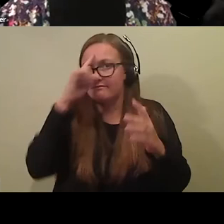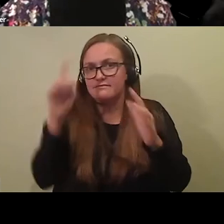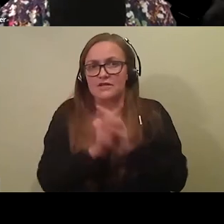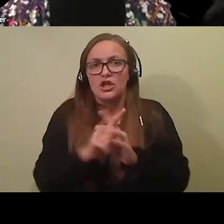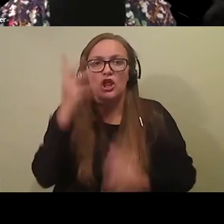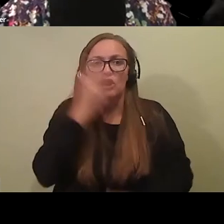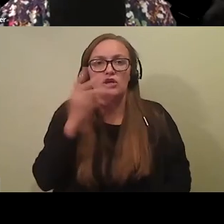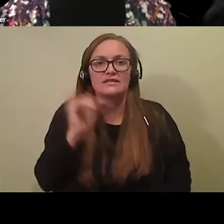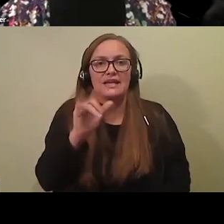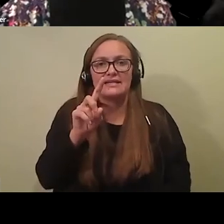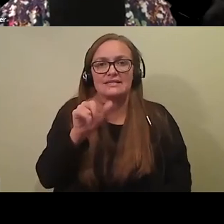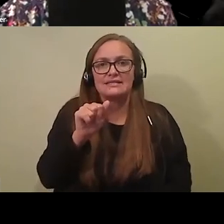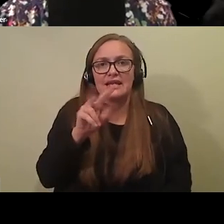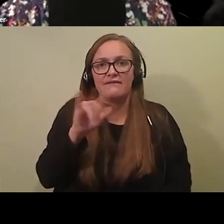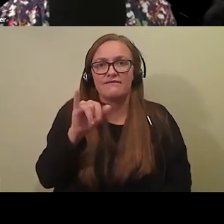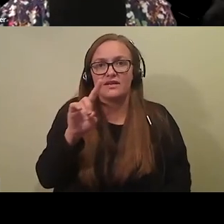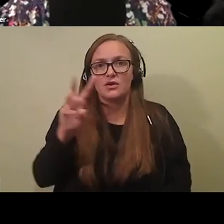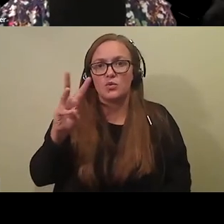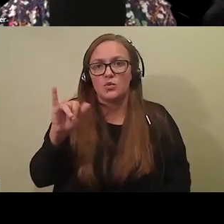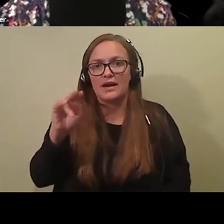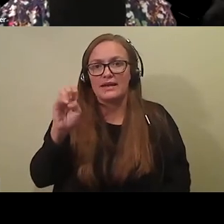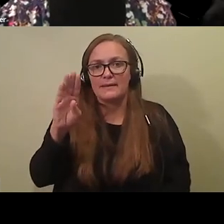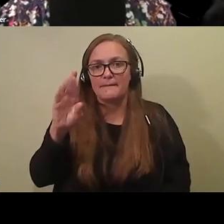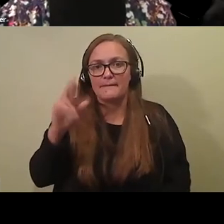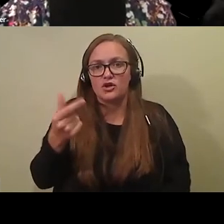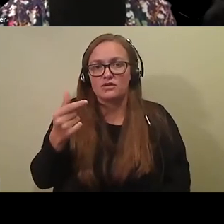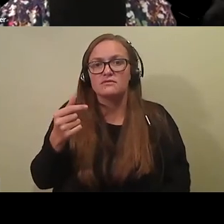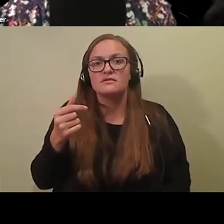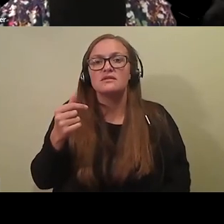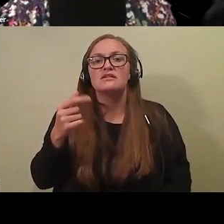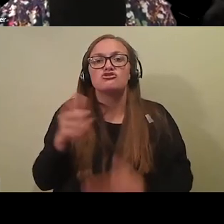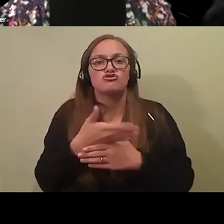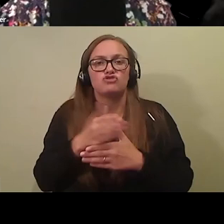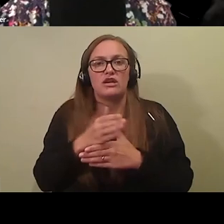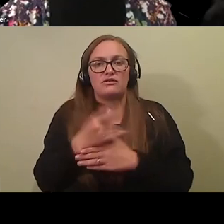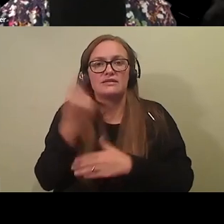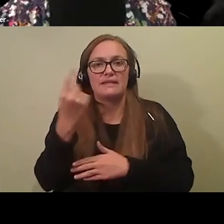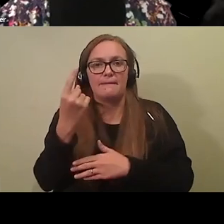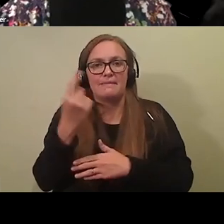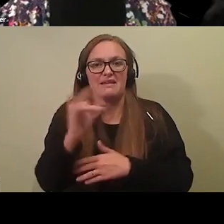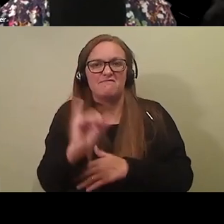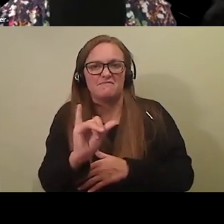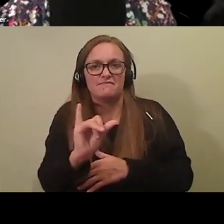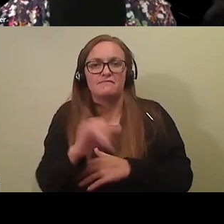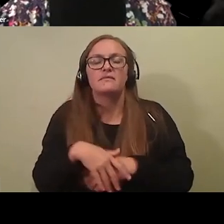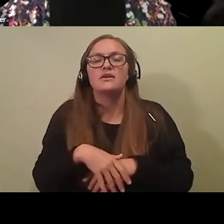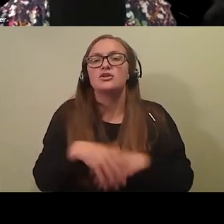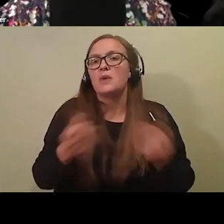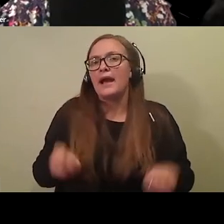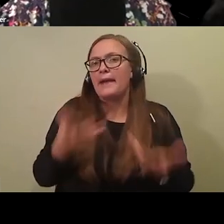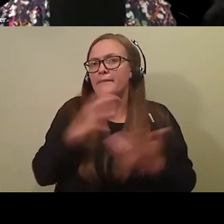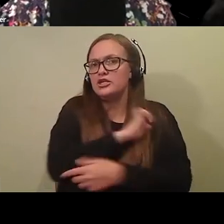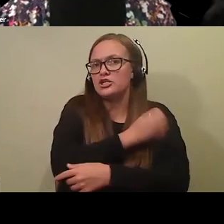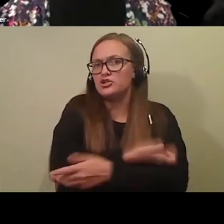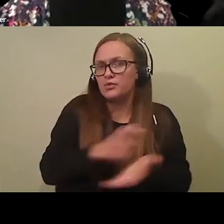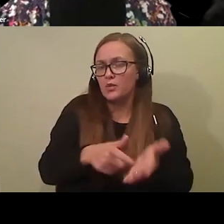Weinberg shared something very similar. So typically, you can say that, how much energy would it require for you to destroy